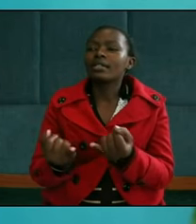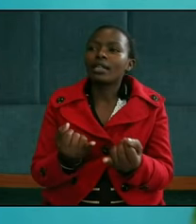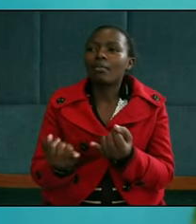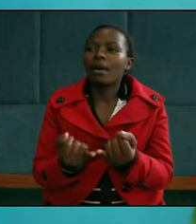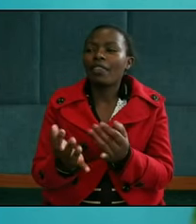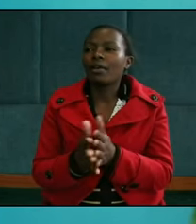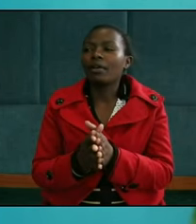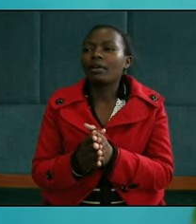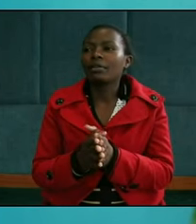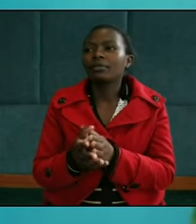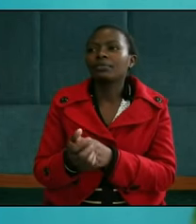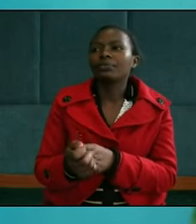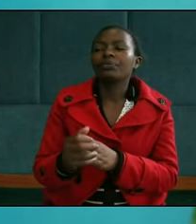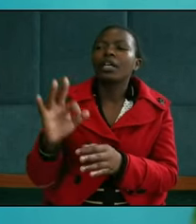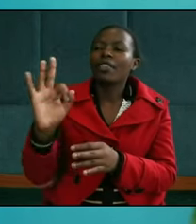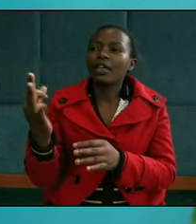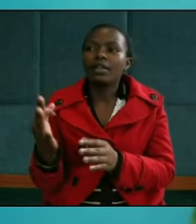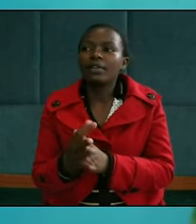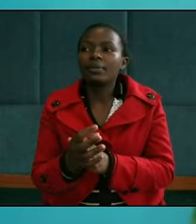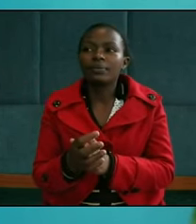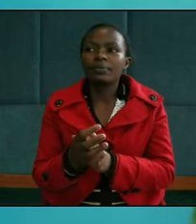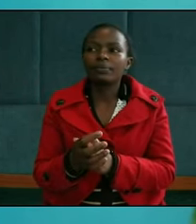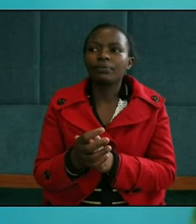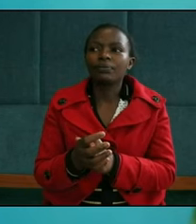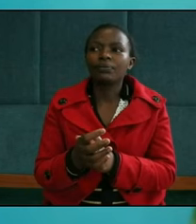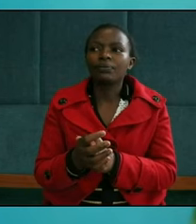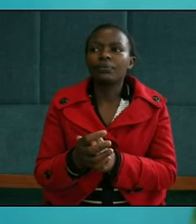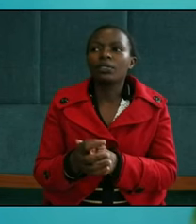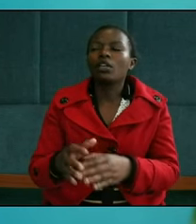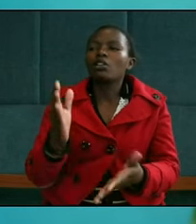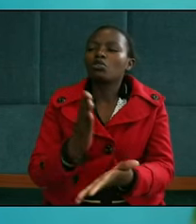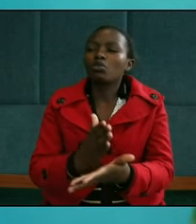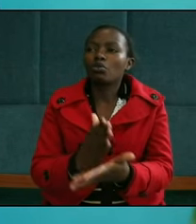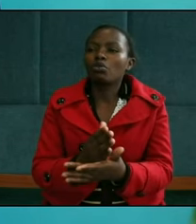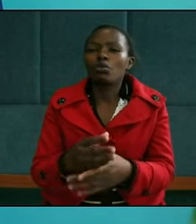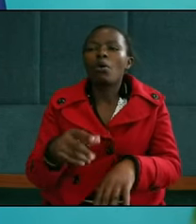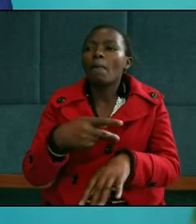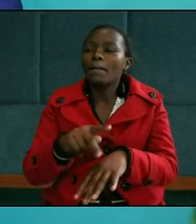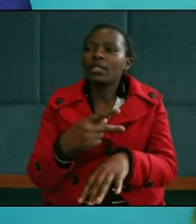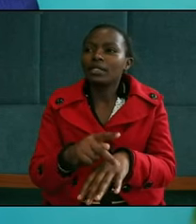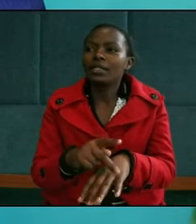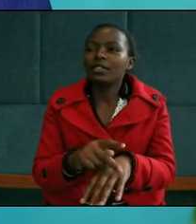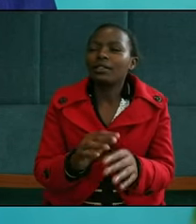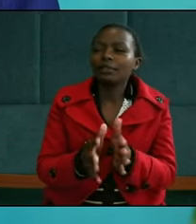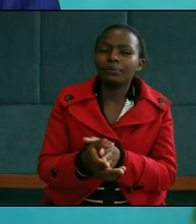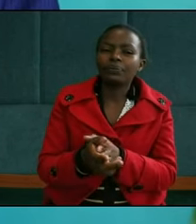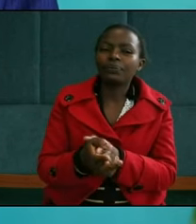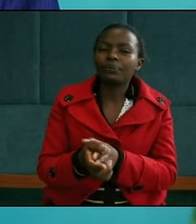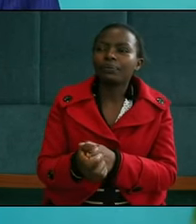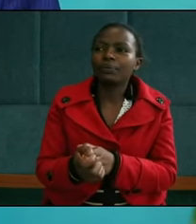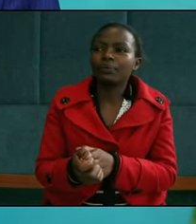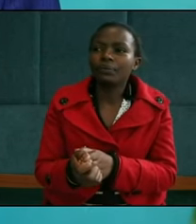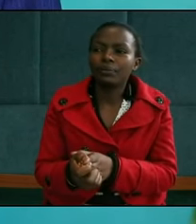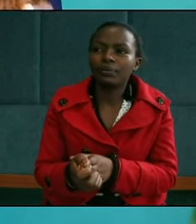worshipers from false worshipers. The third one was the sanctuary message, which is the interceding priestly ministry, work of Jesus in